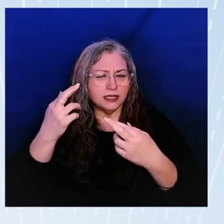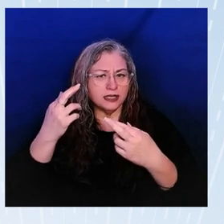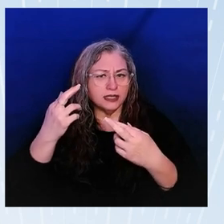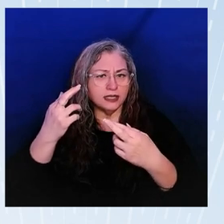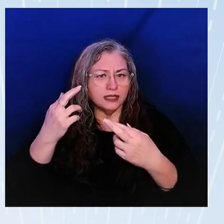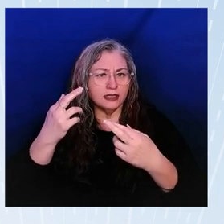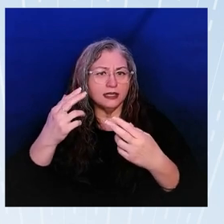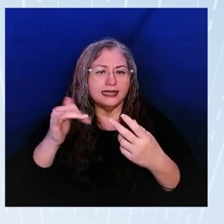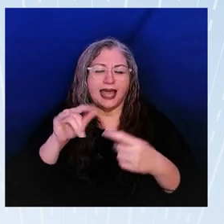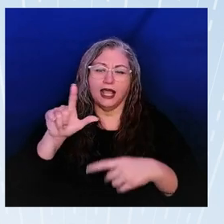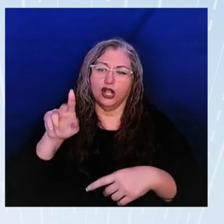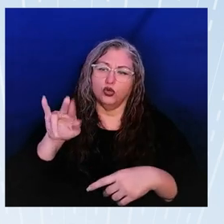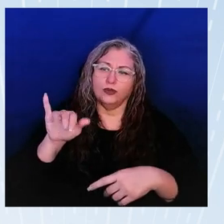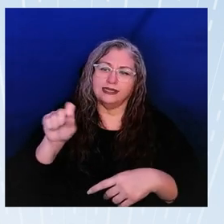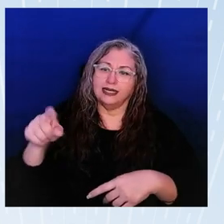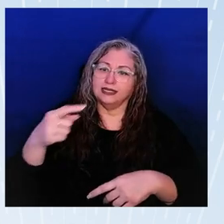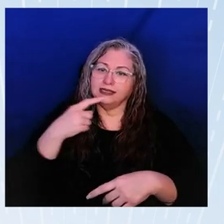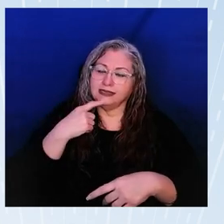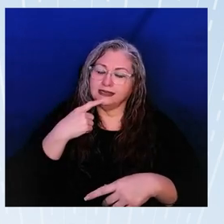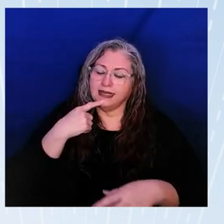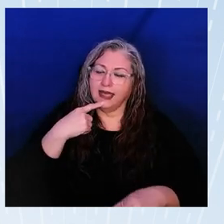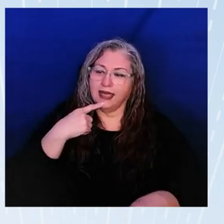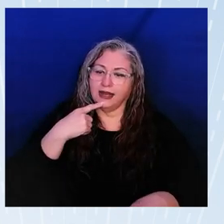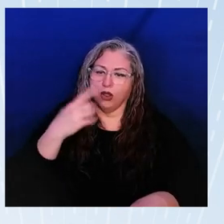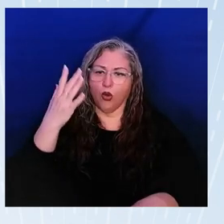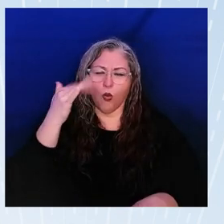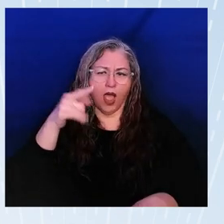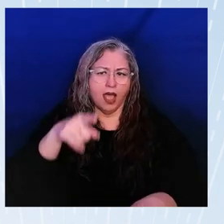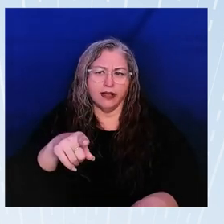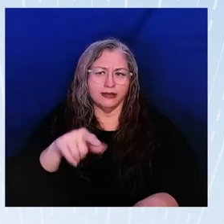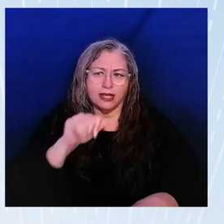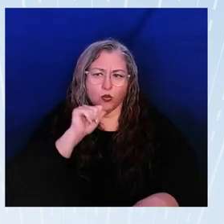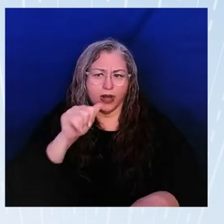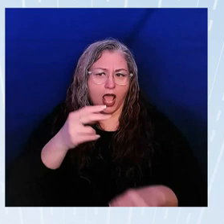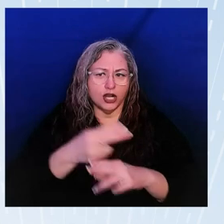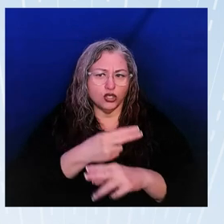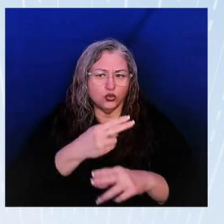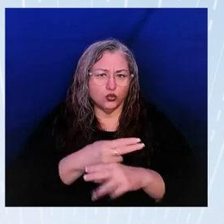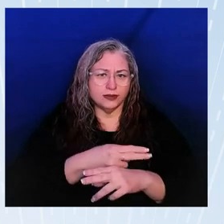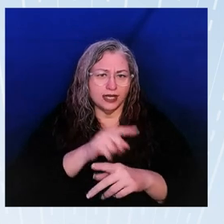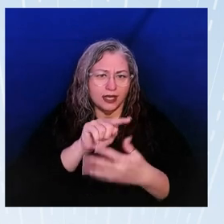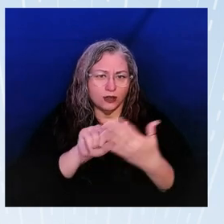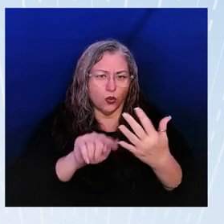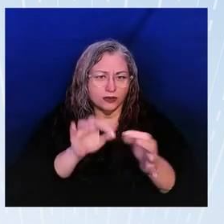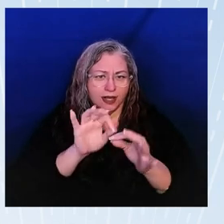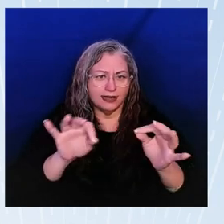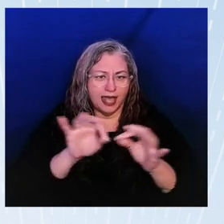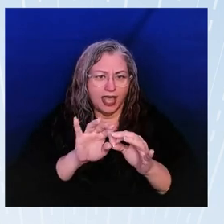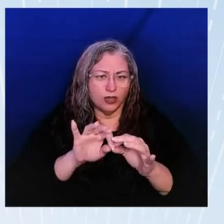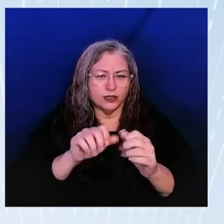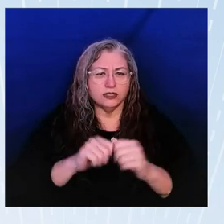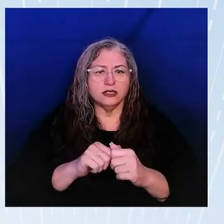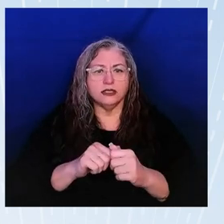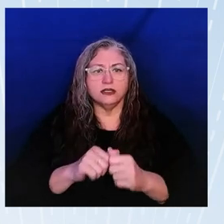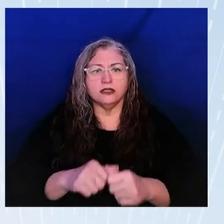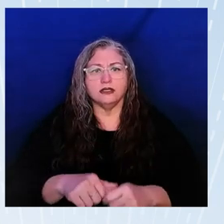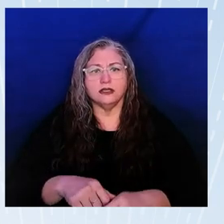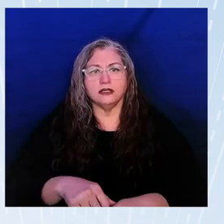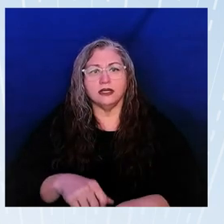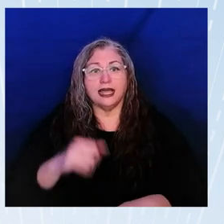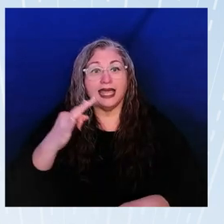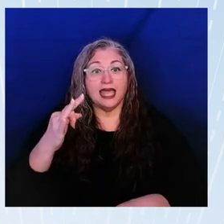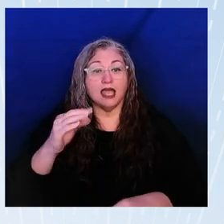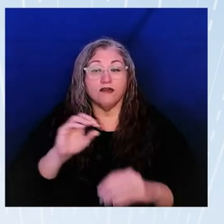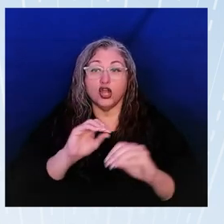like Louisa said, in why they're not utilizing those languages in those areas. If there's no